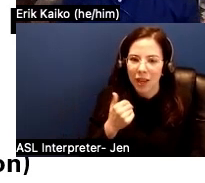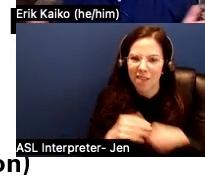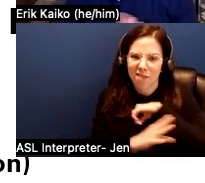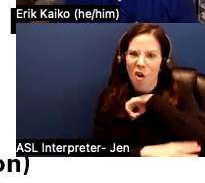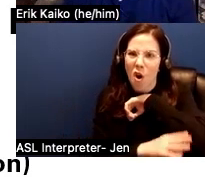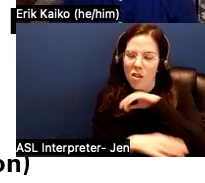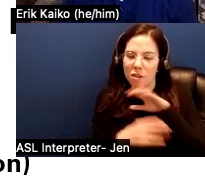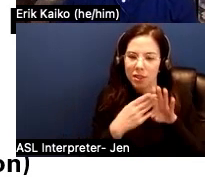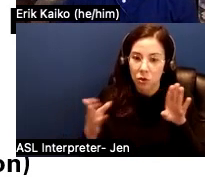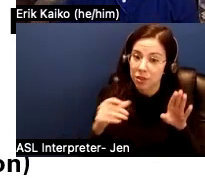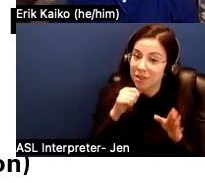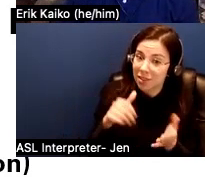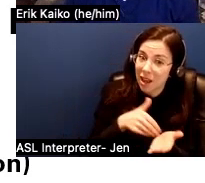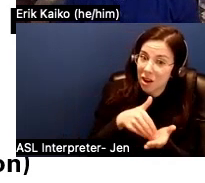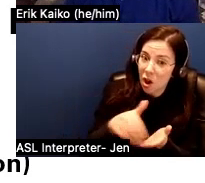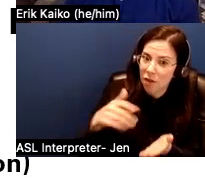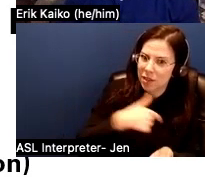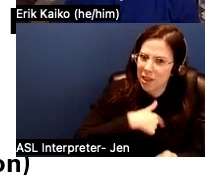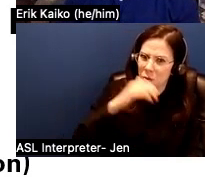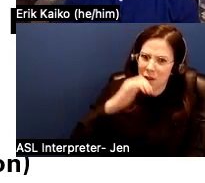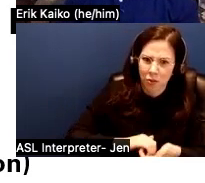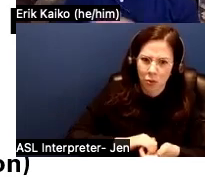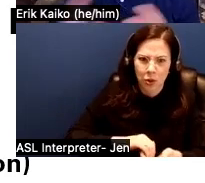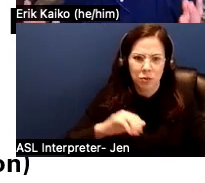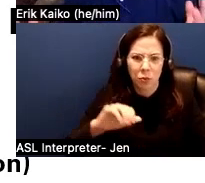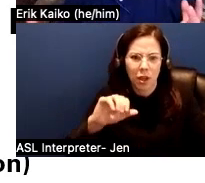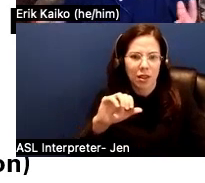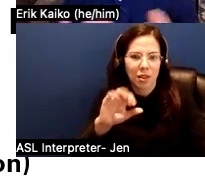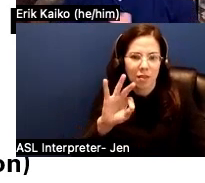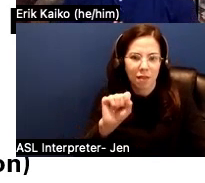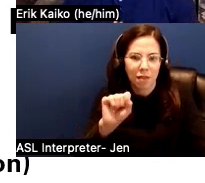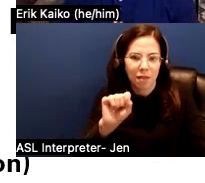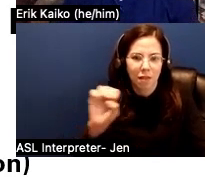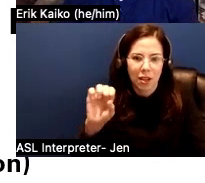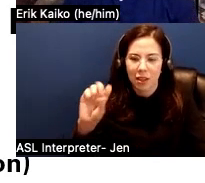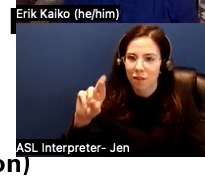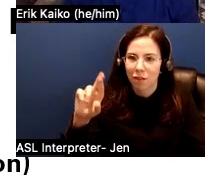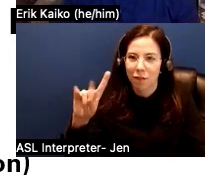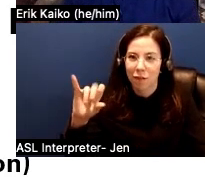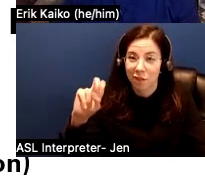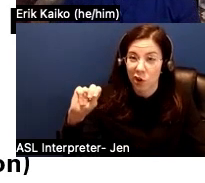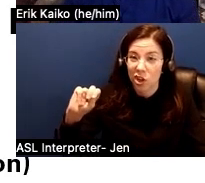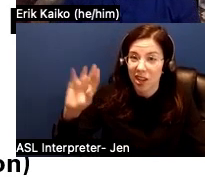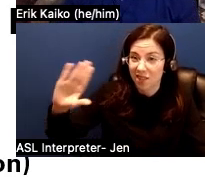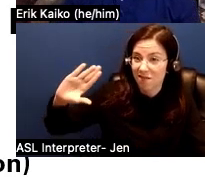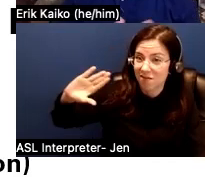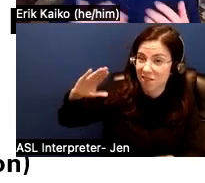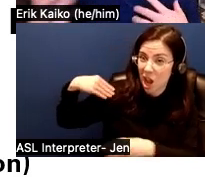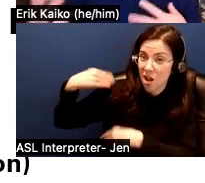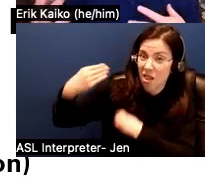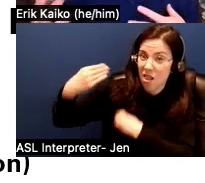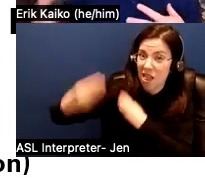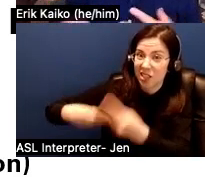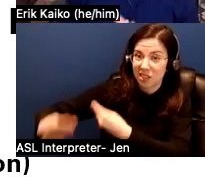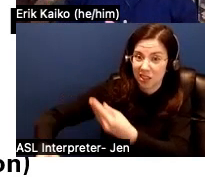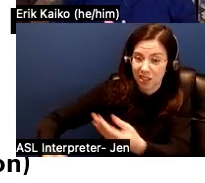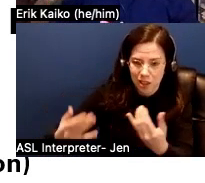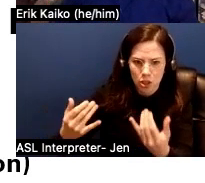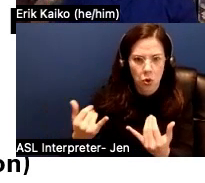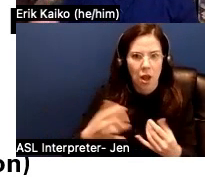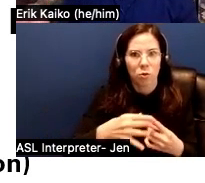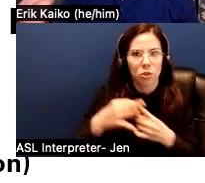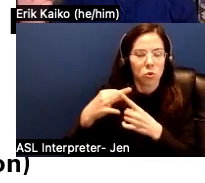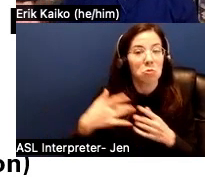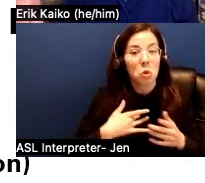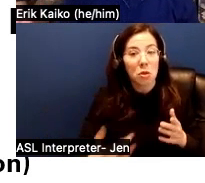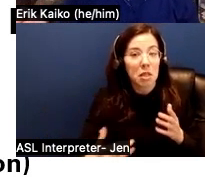partnership with the Verdon Fosse legacy, and we get to promote that really unique piece. So, whereas in our typical marketing, we often don't